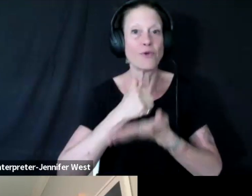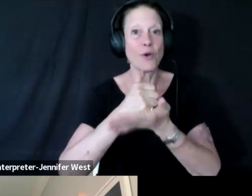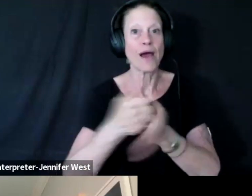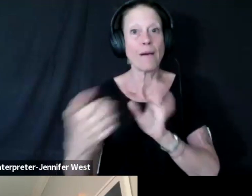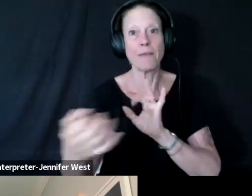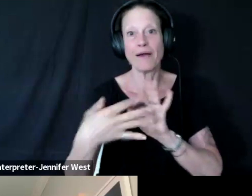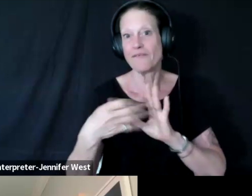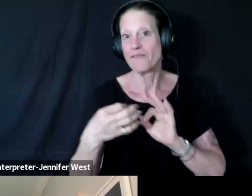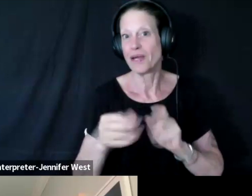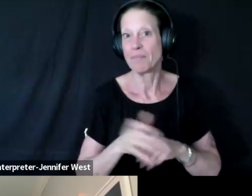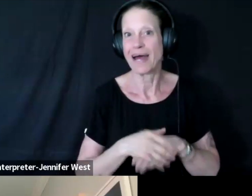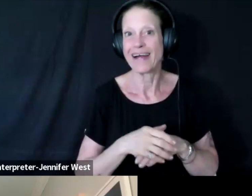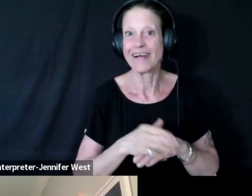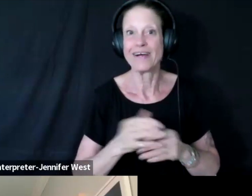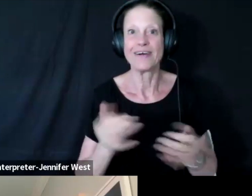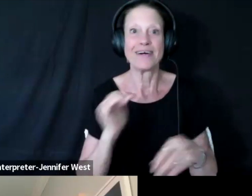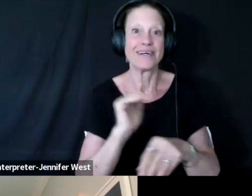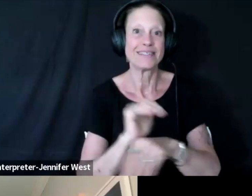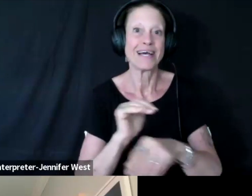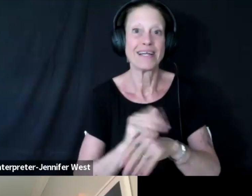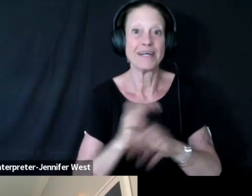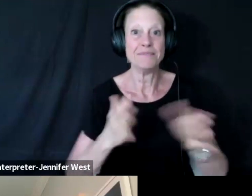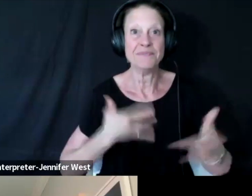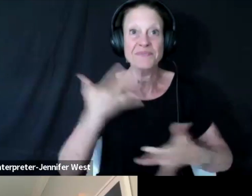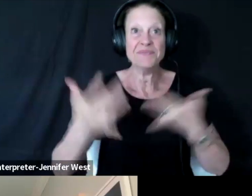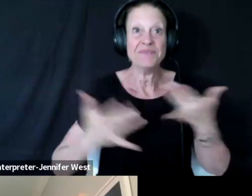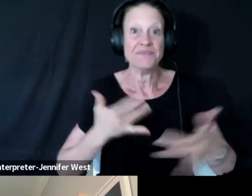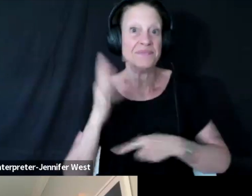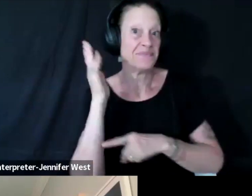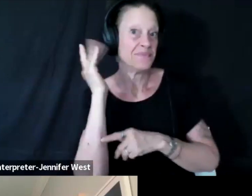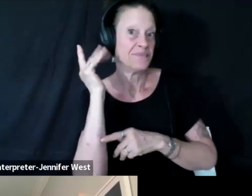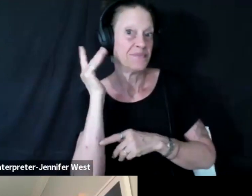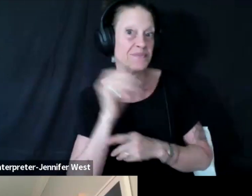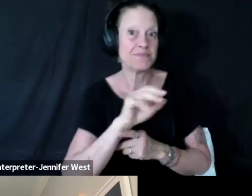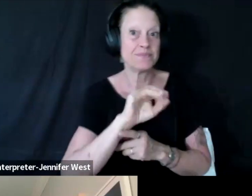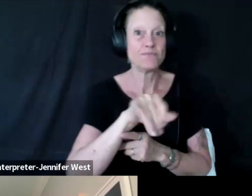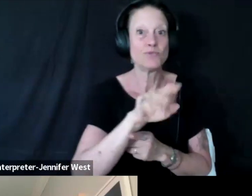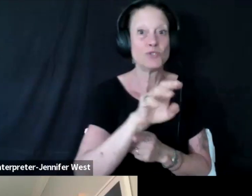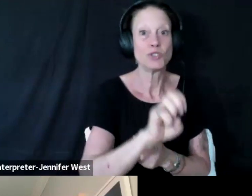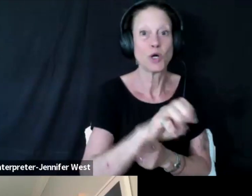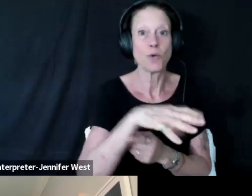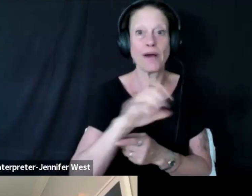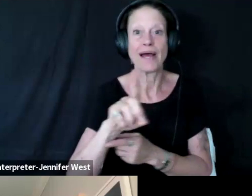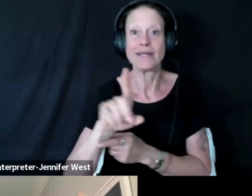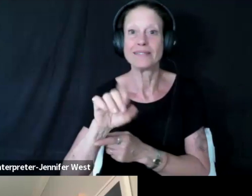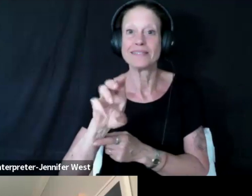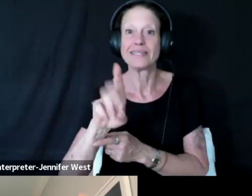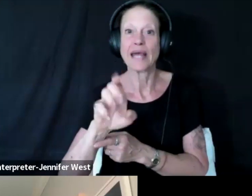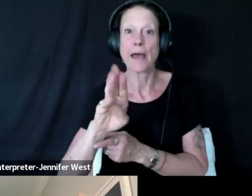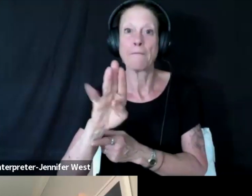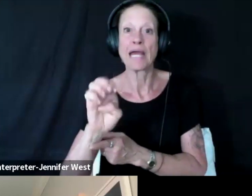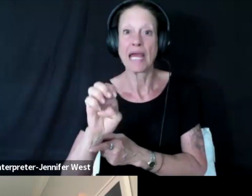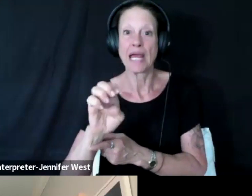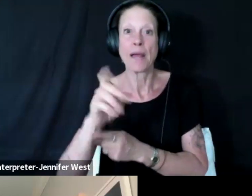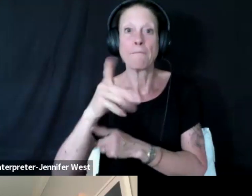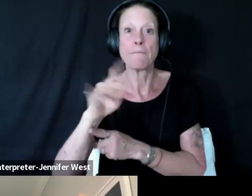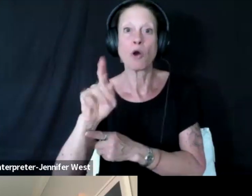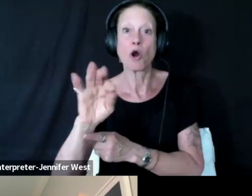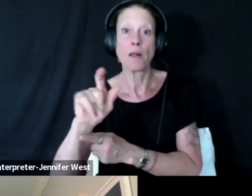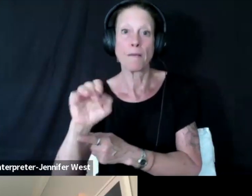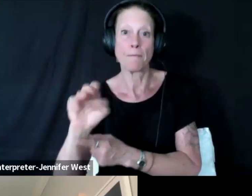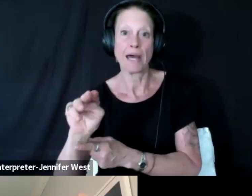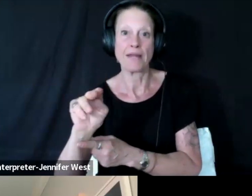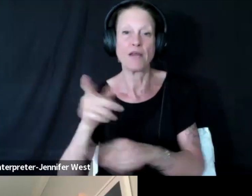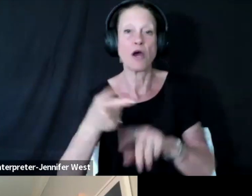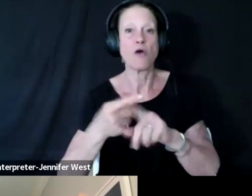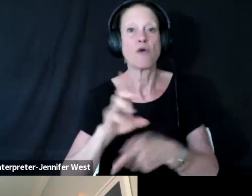we are so excited to have Joe Perlman and Debbie Perlman from Danny's Plan to share about a revolutionary tool